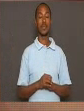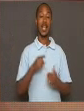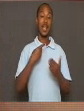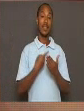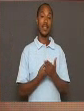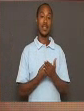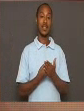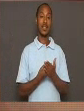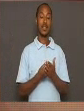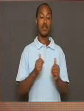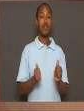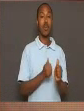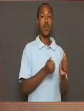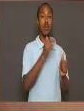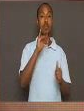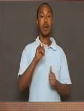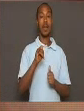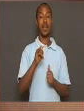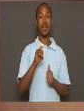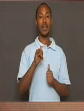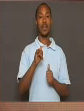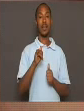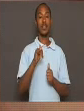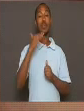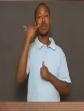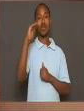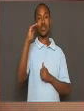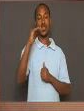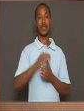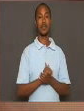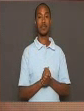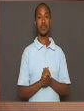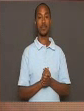This step is followed by setting up the proportion.